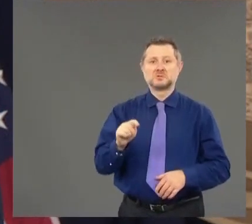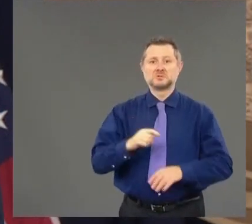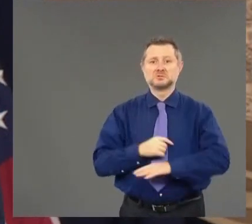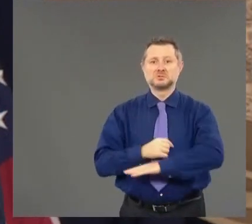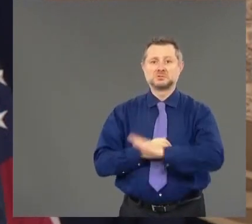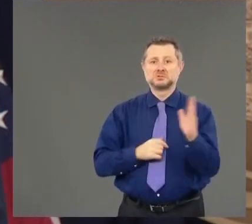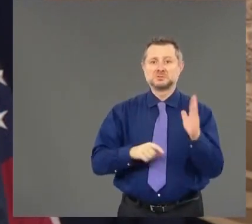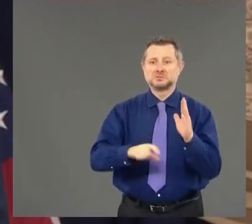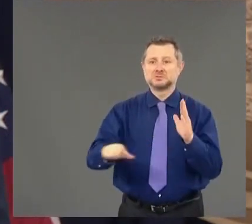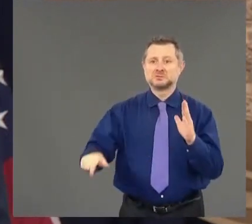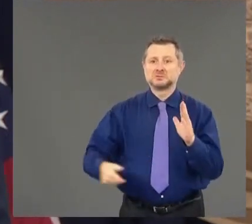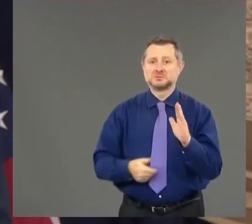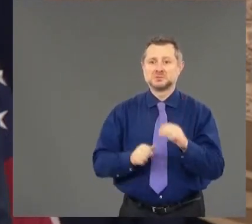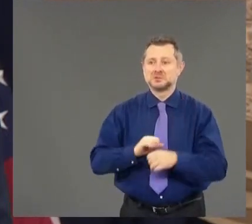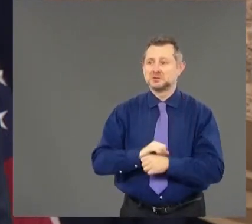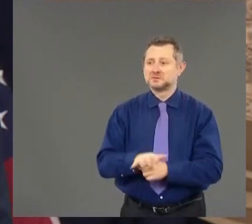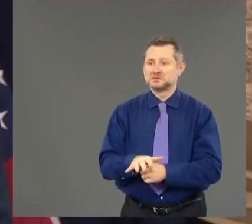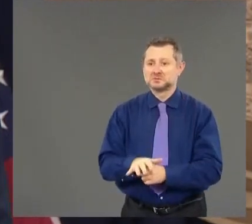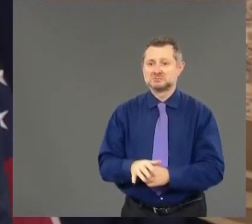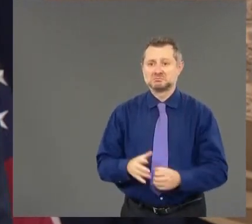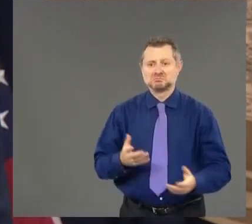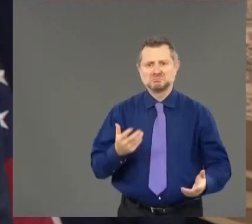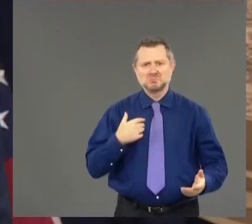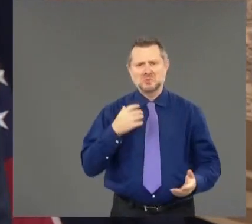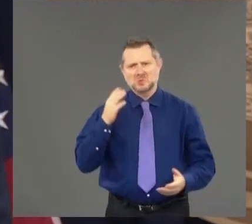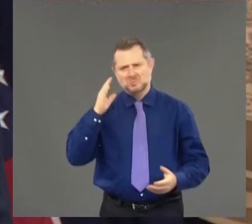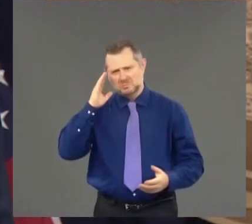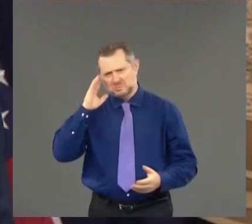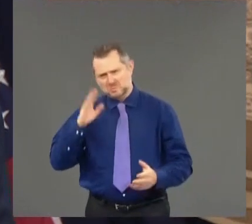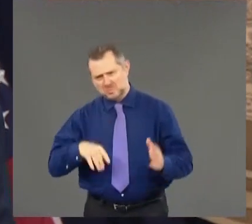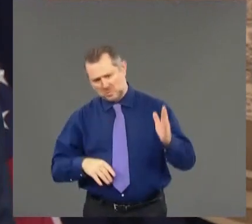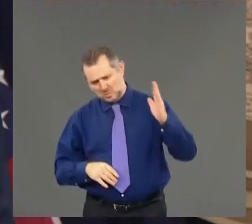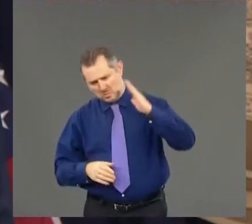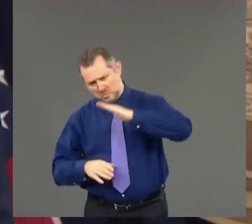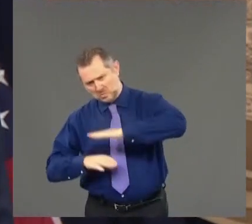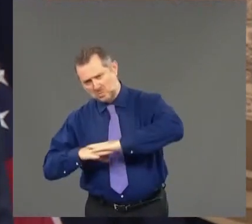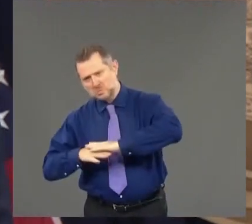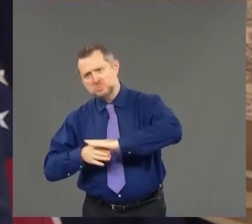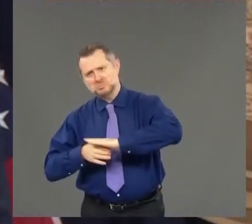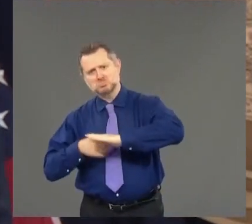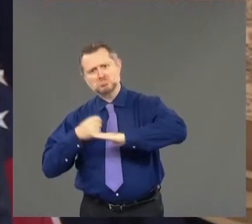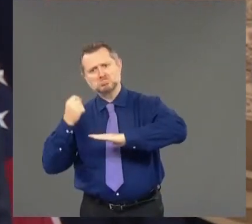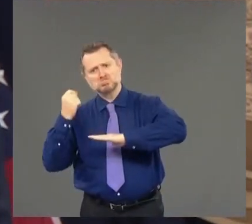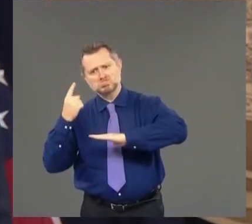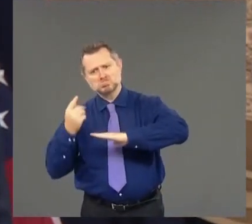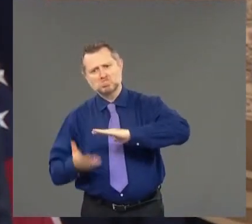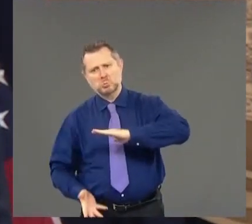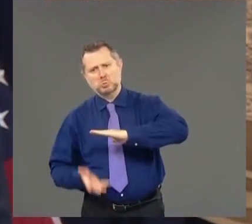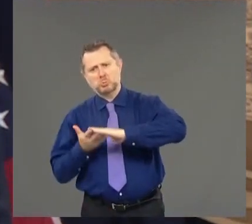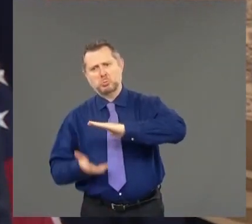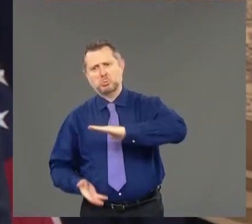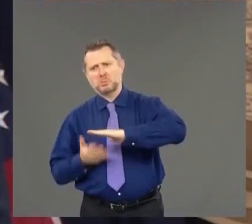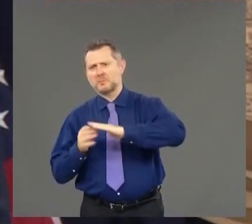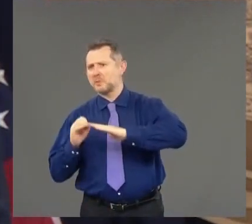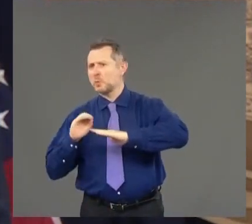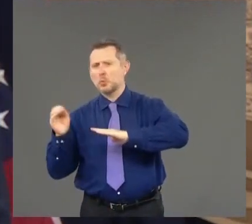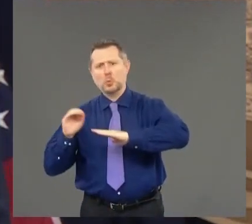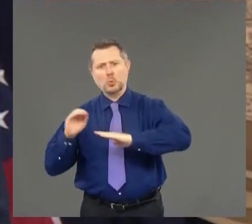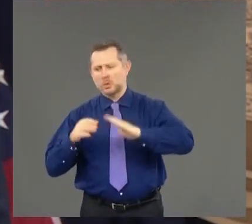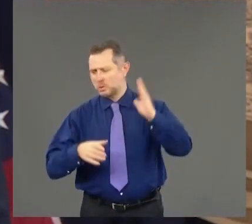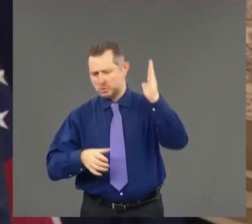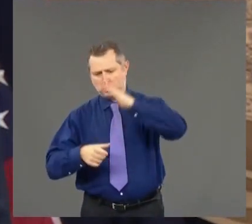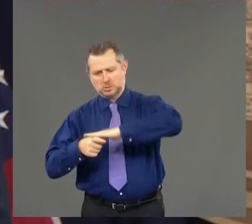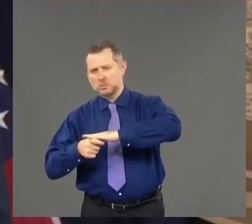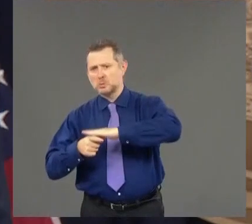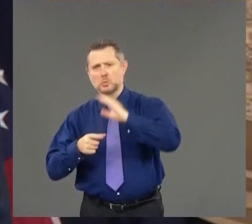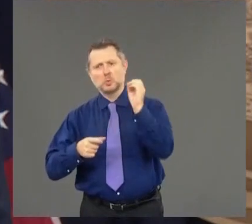understand why you would close the lid on the toilet, but if you have a lidless toilet, what